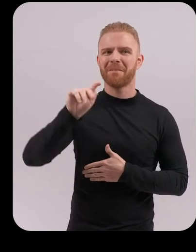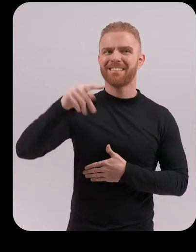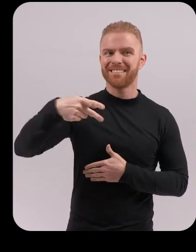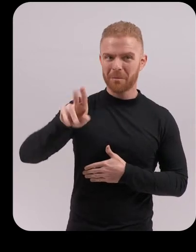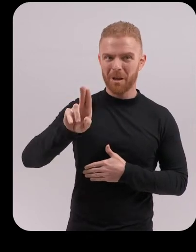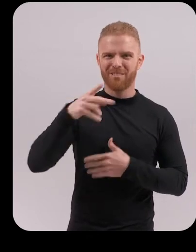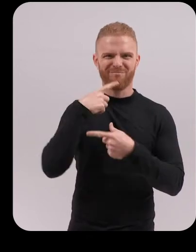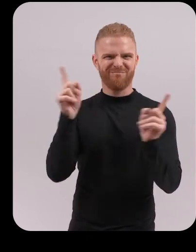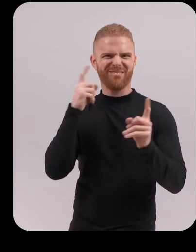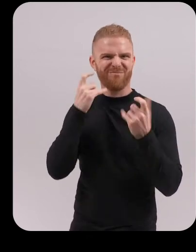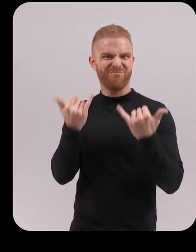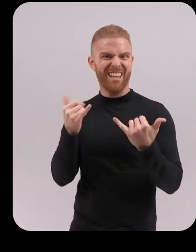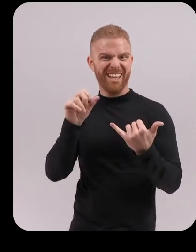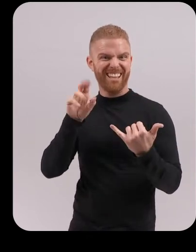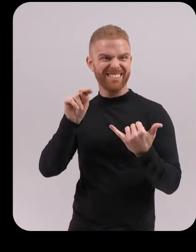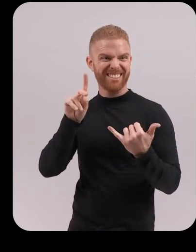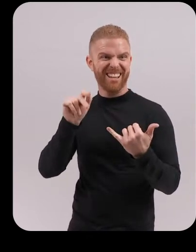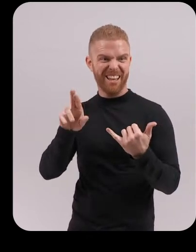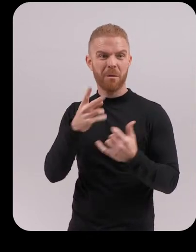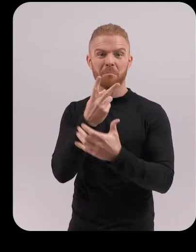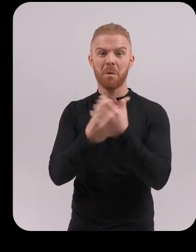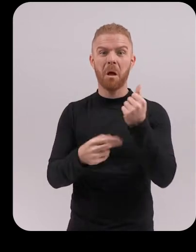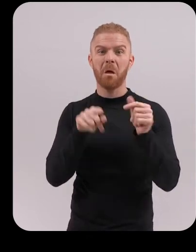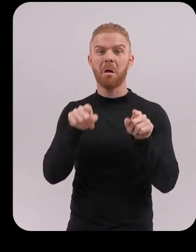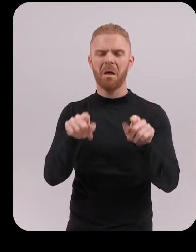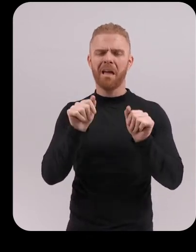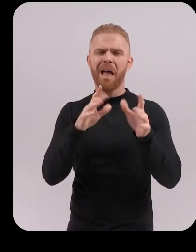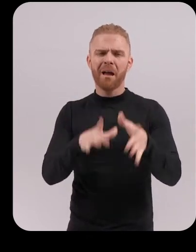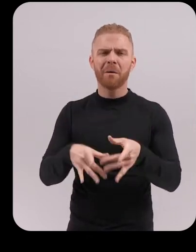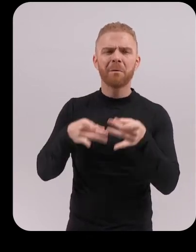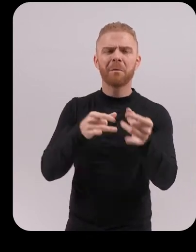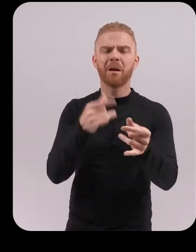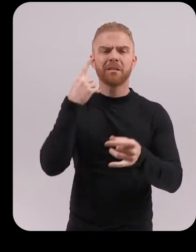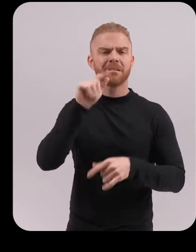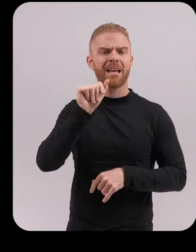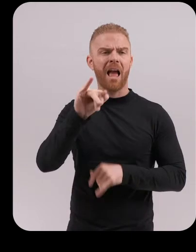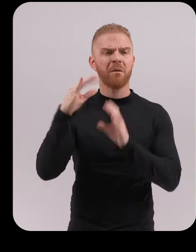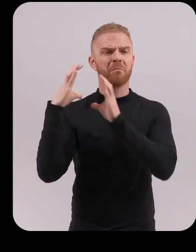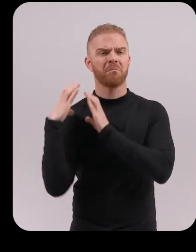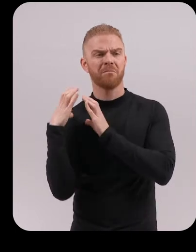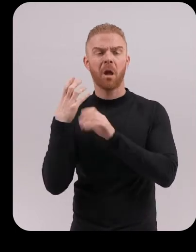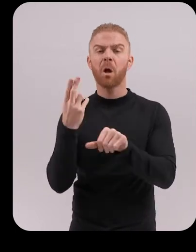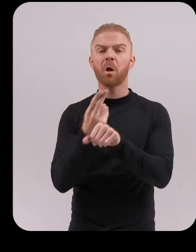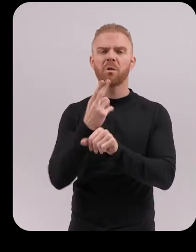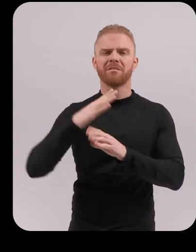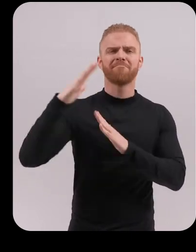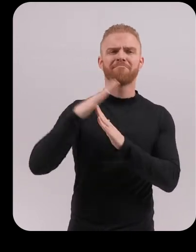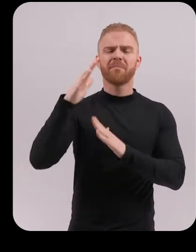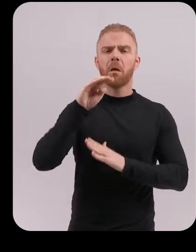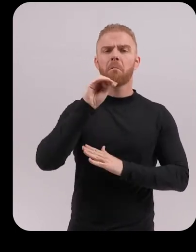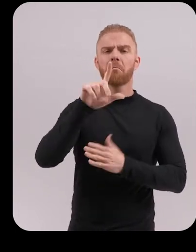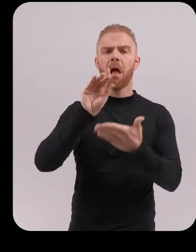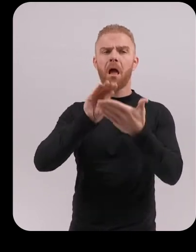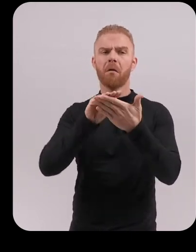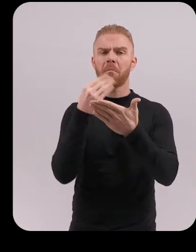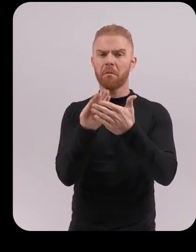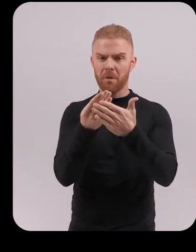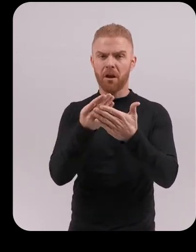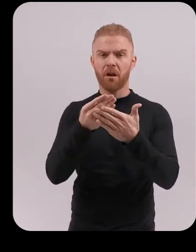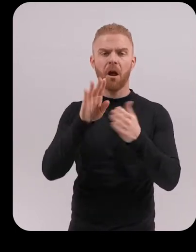announced earlier by Sundar, both of which can be optimized for AI workloads by using the cutting-edge ML